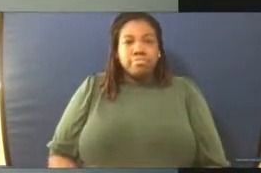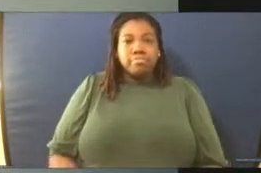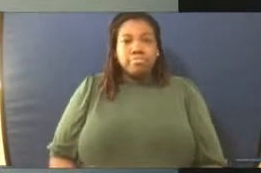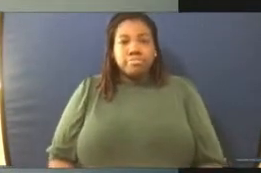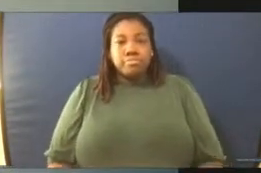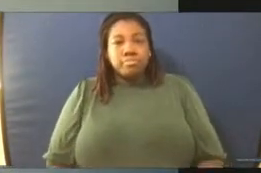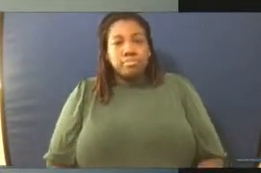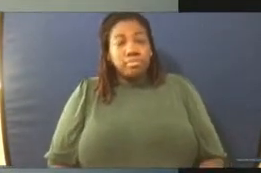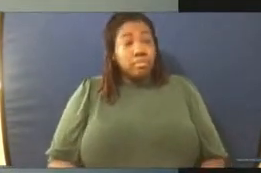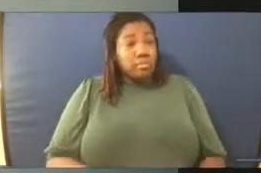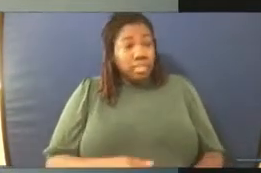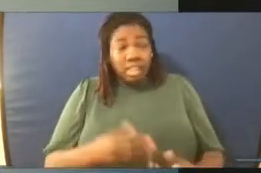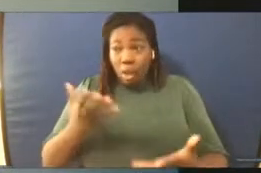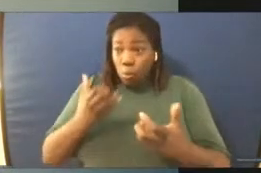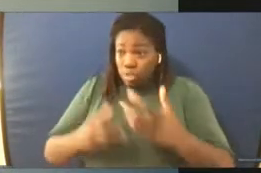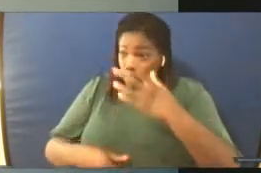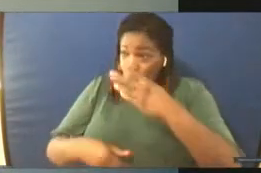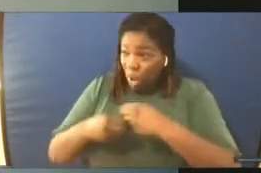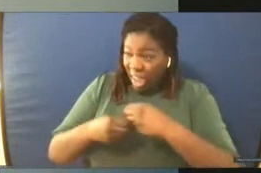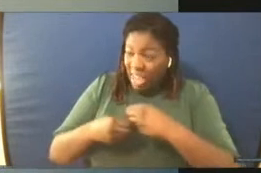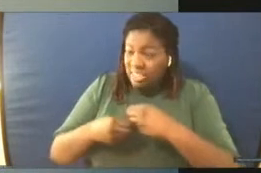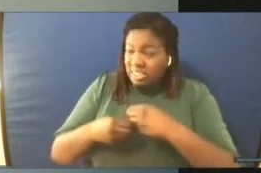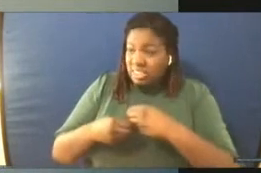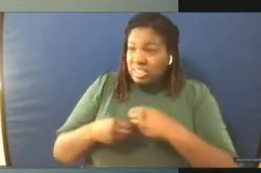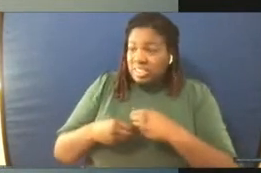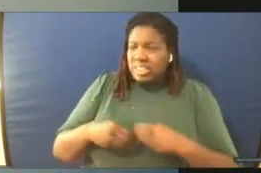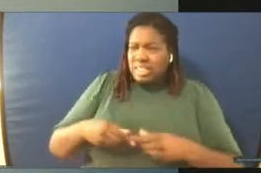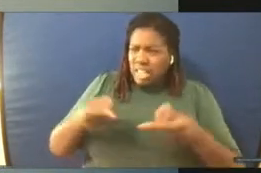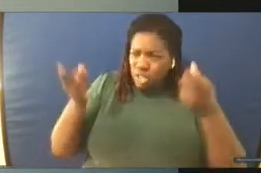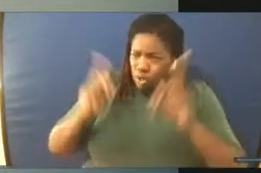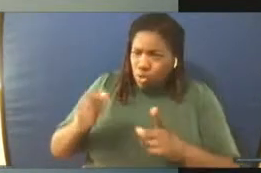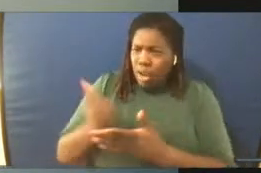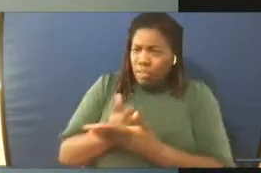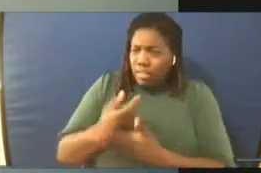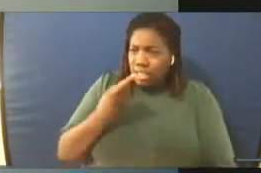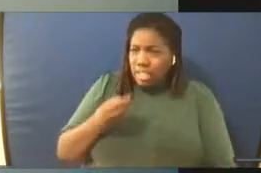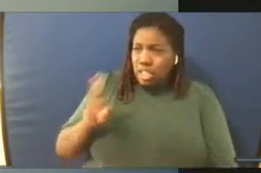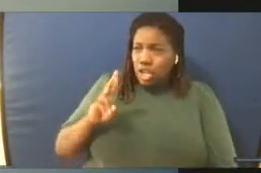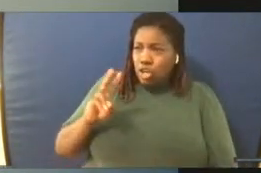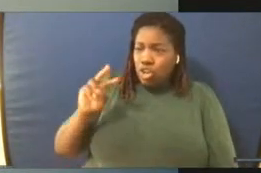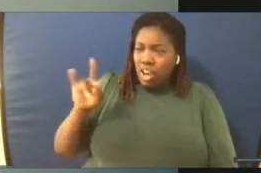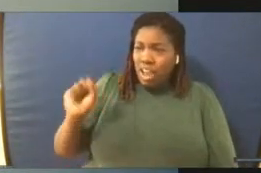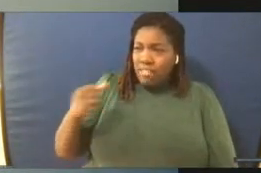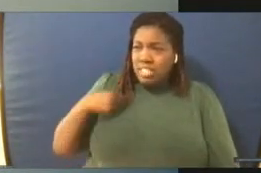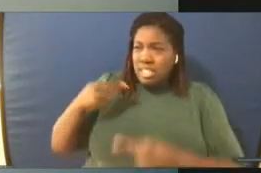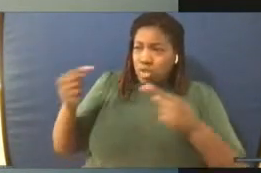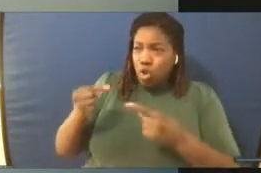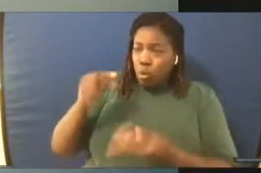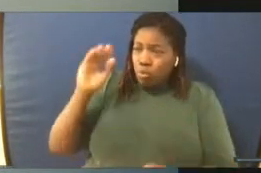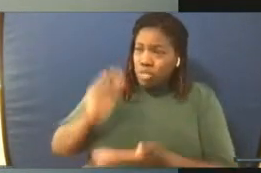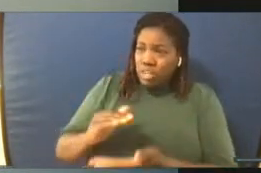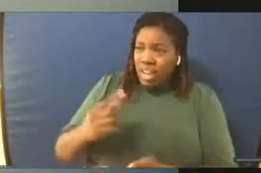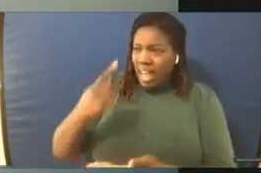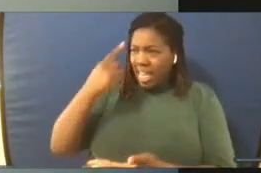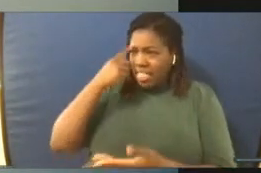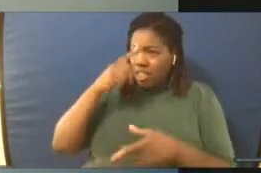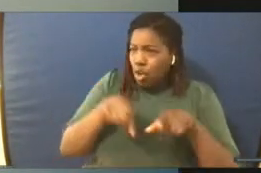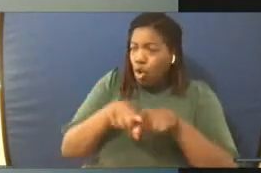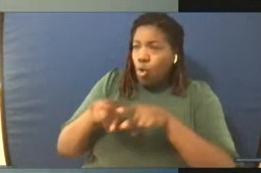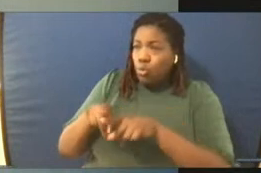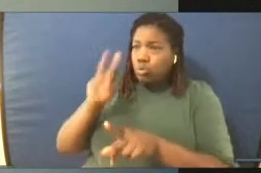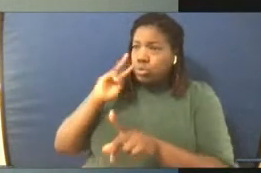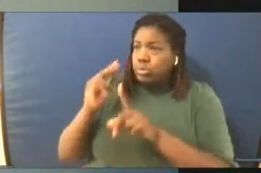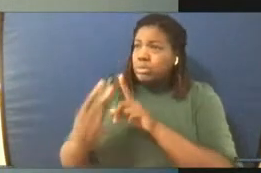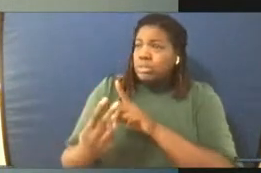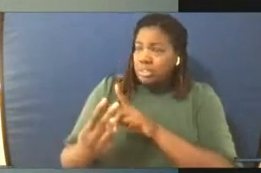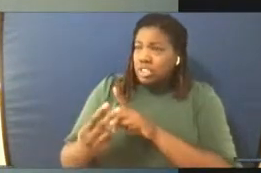can add, Mr. Waz, one addition to that, I agree with everything Dr. Evans said in terms of harm reduction. I think harm reduction is also a perspective where